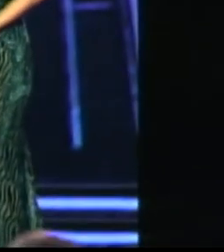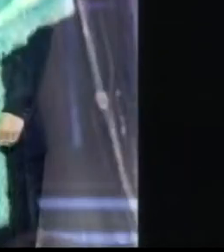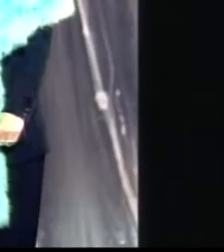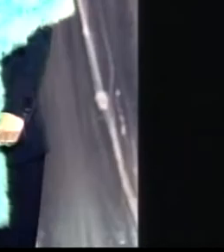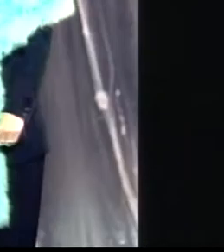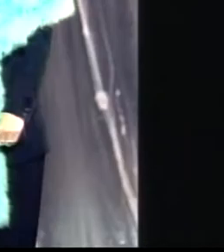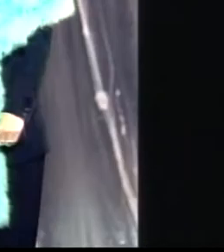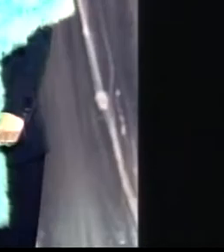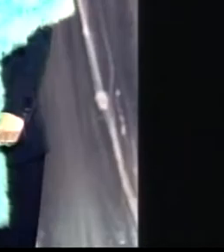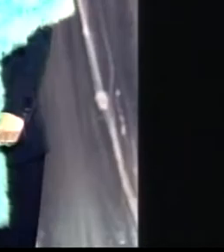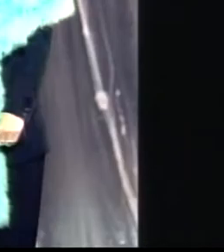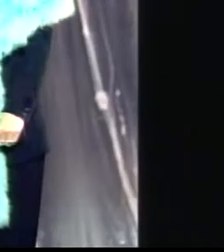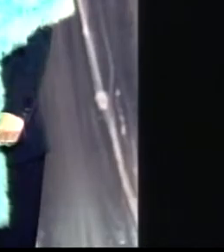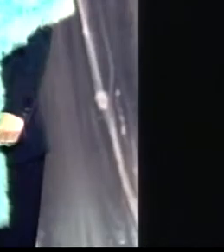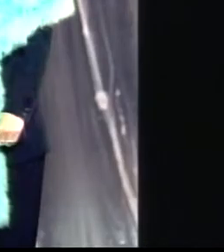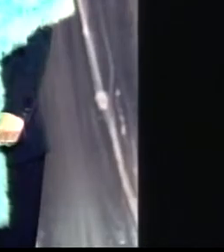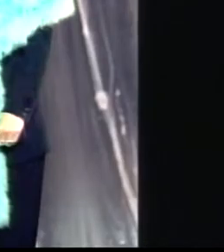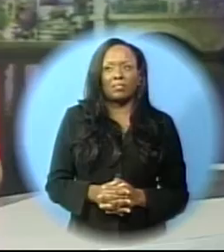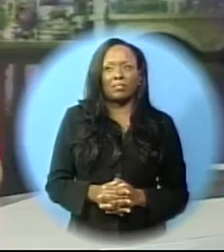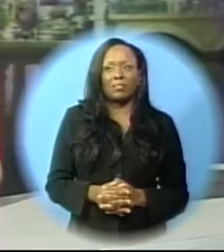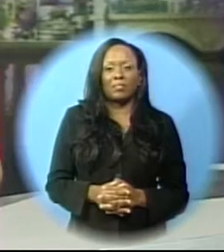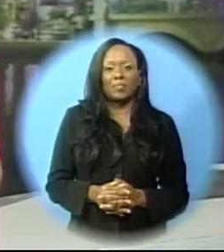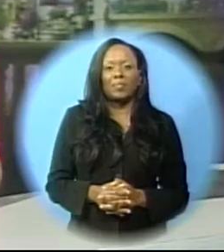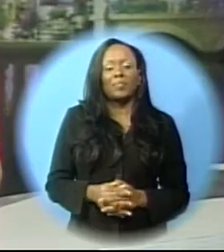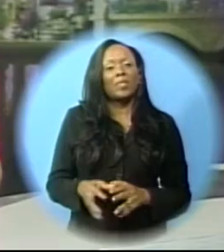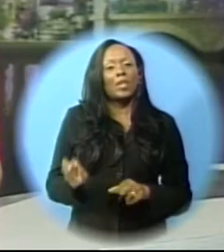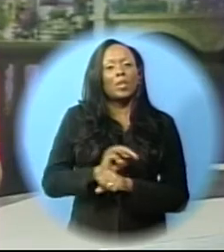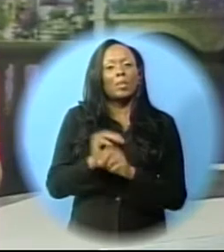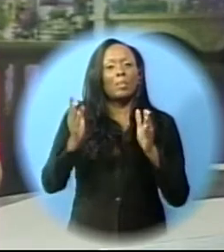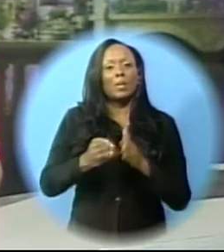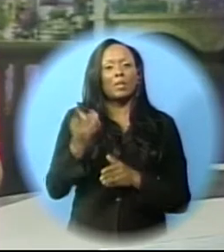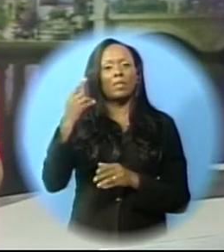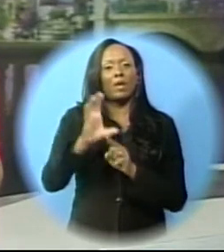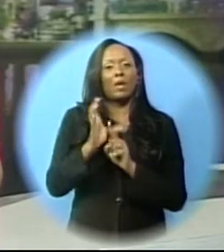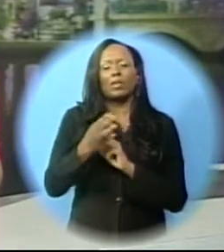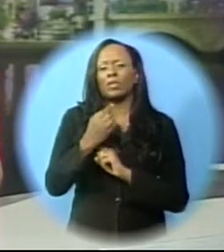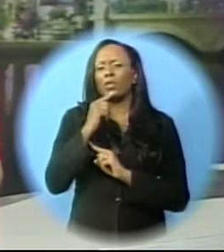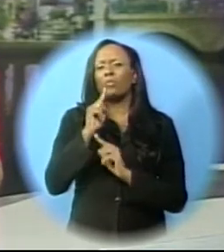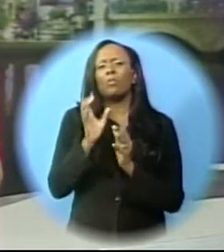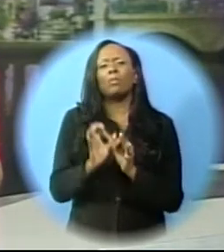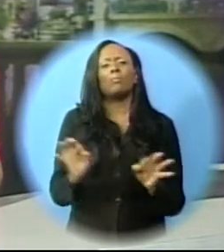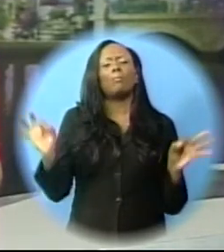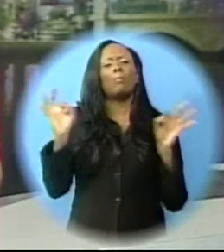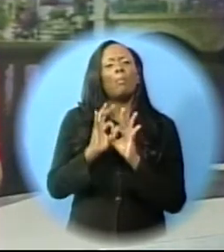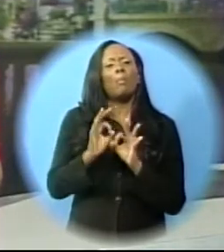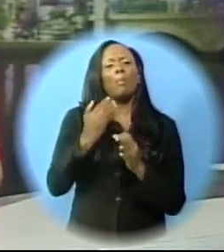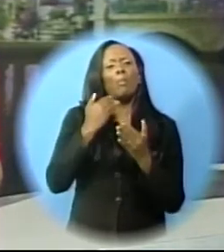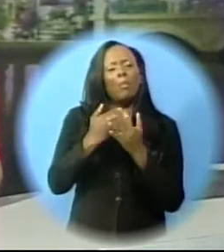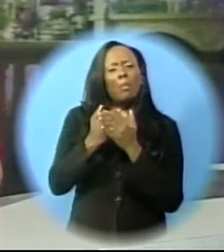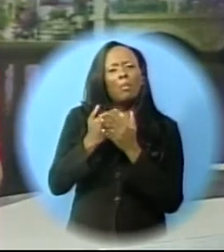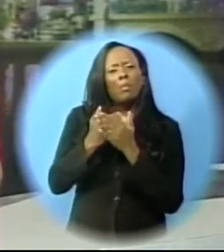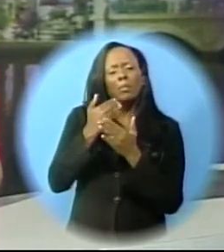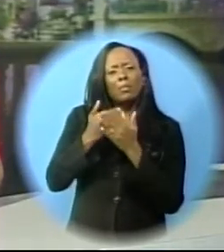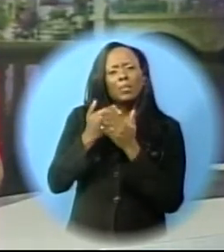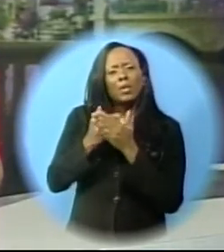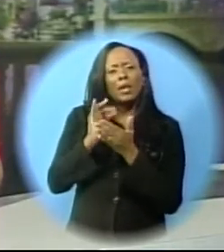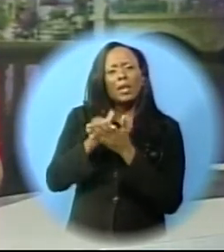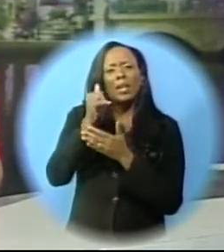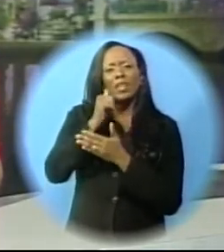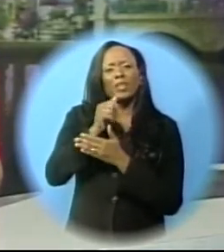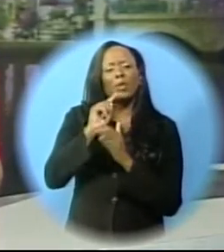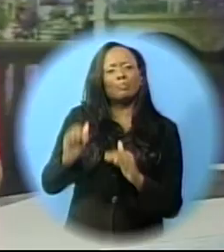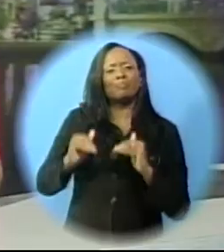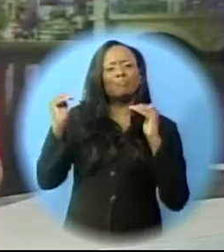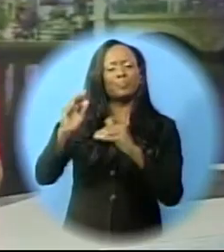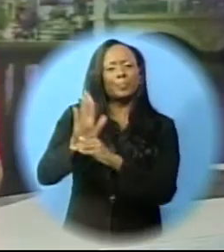stage for her recent accomplishments, and further pointed out that she continues to make a significant impression on the international stage. While praising